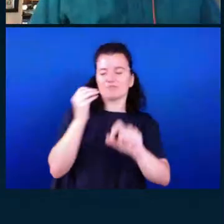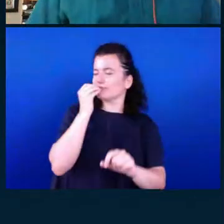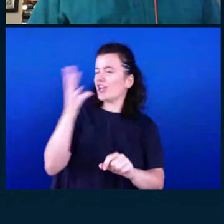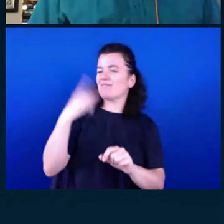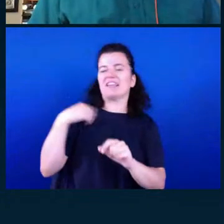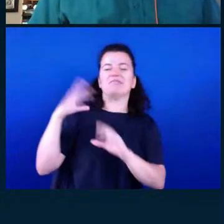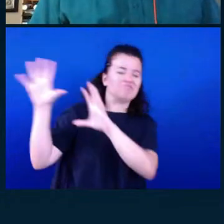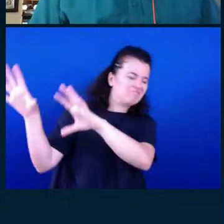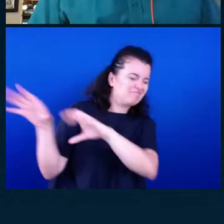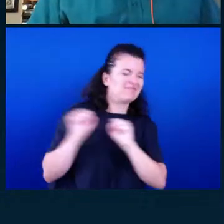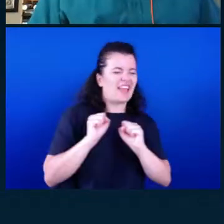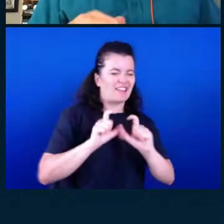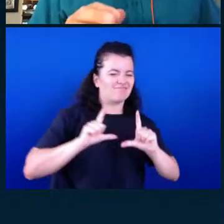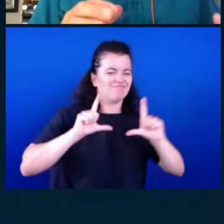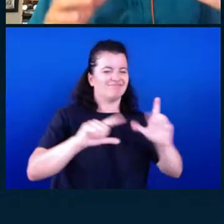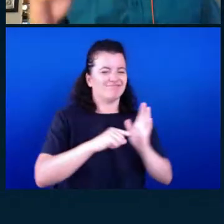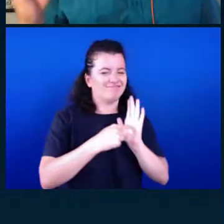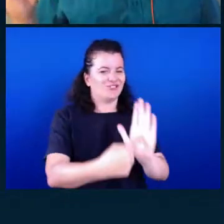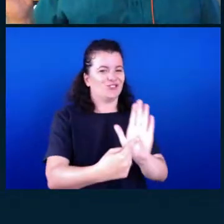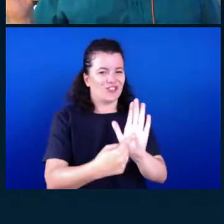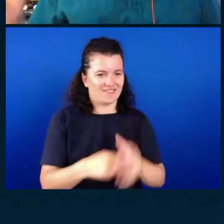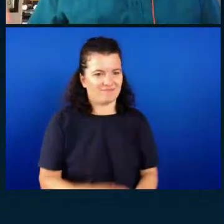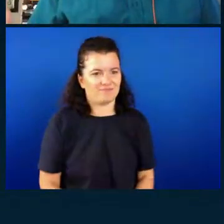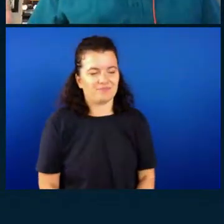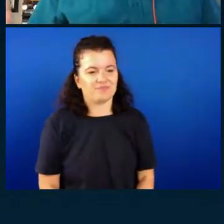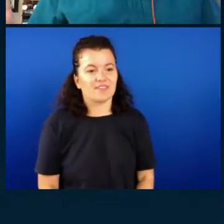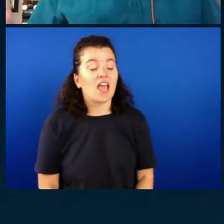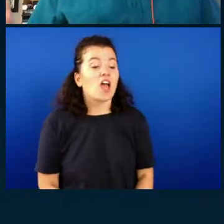so we're going to be talking about,